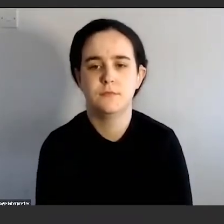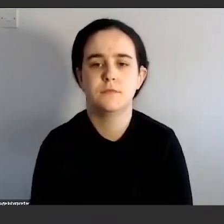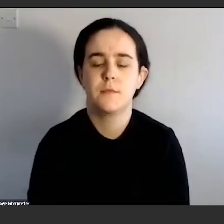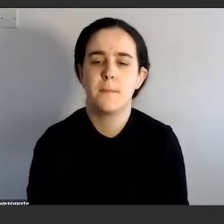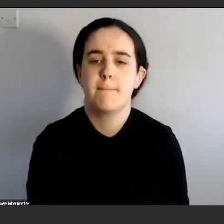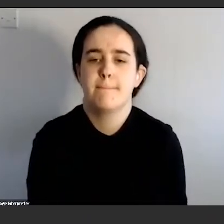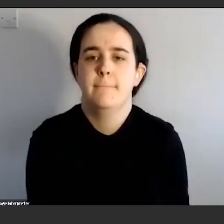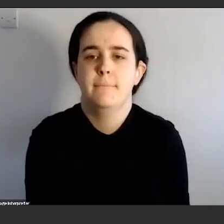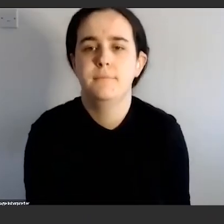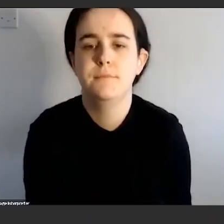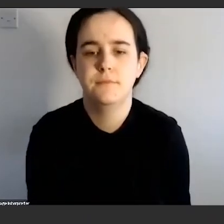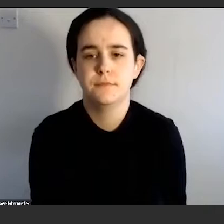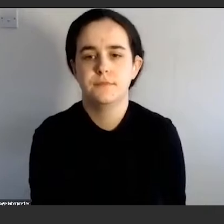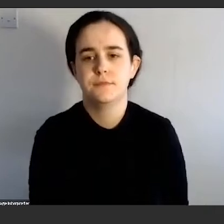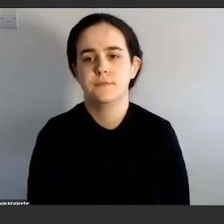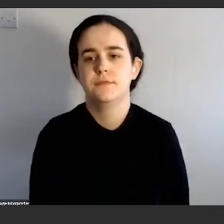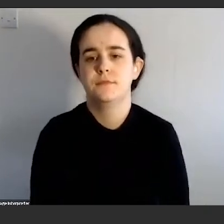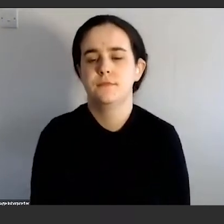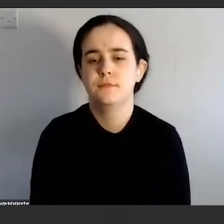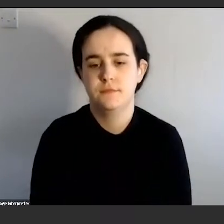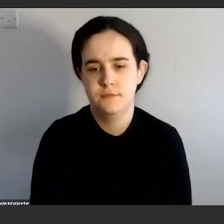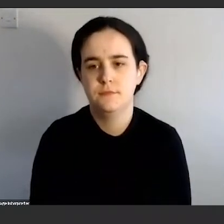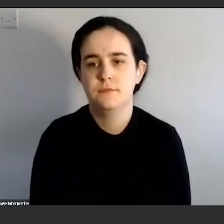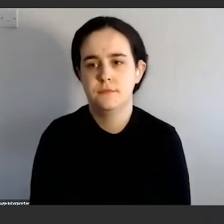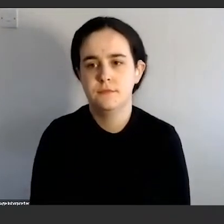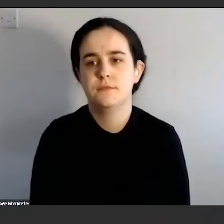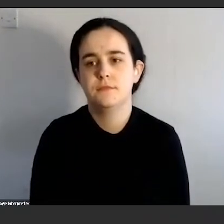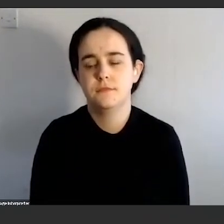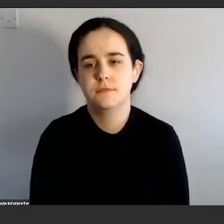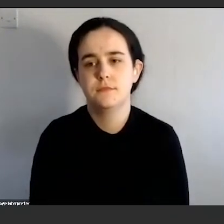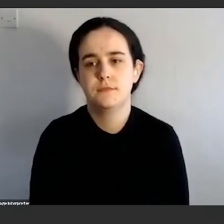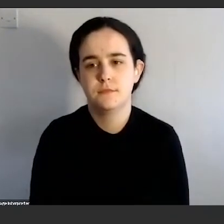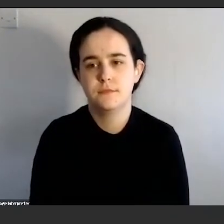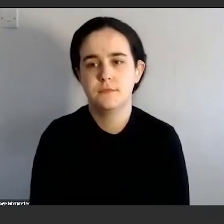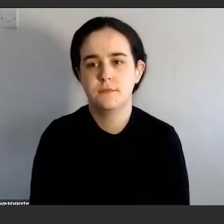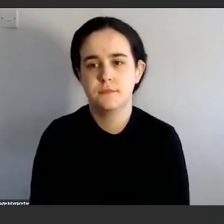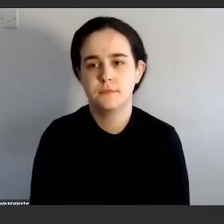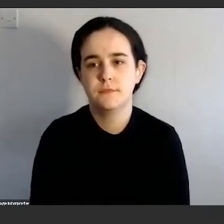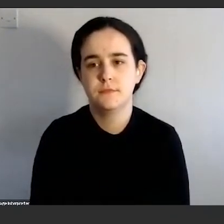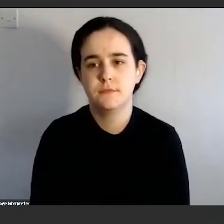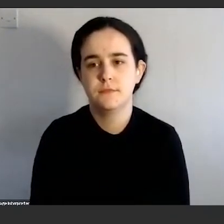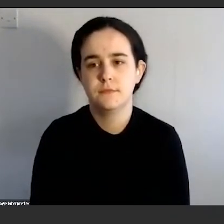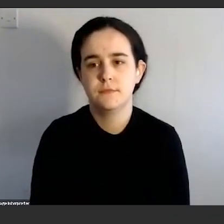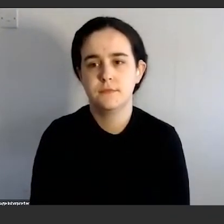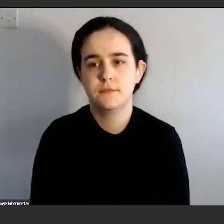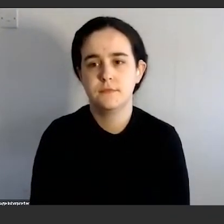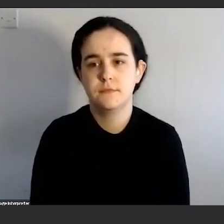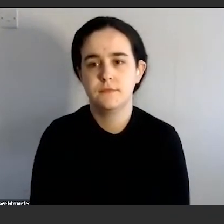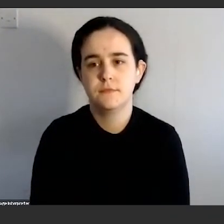rehabilitation services receive them. Only 1 in 10 people has access to assistive technology they